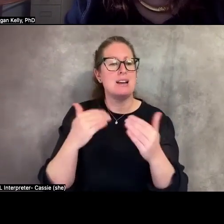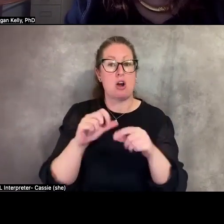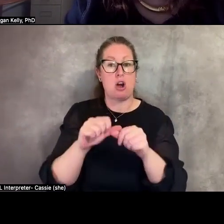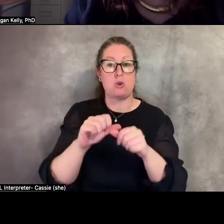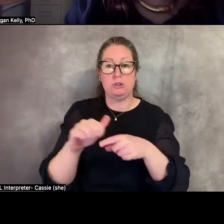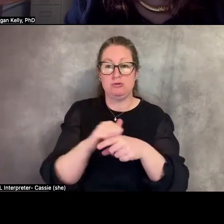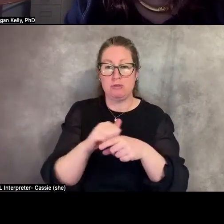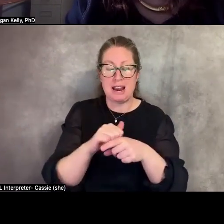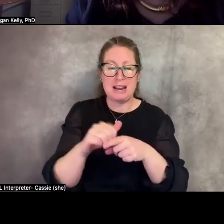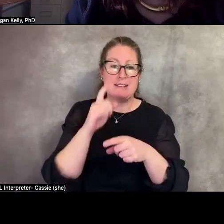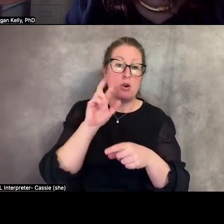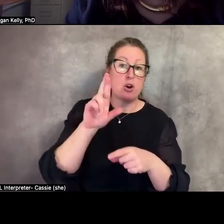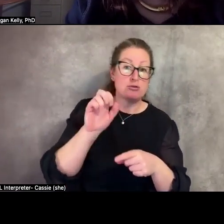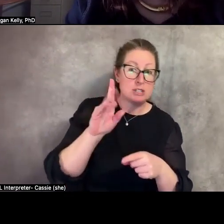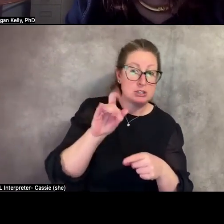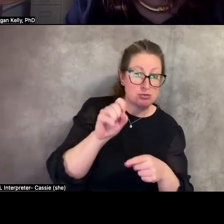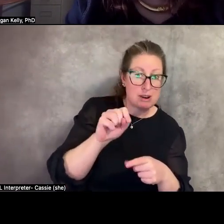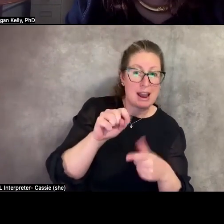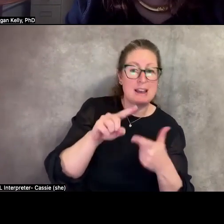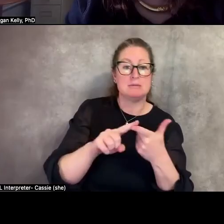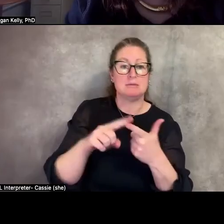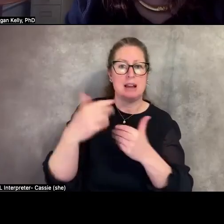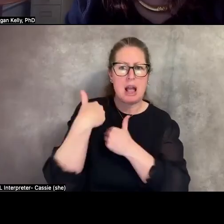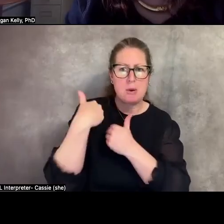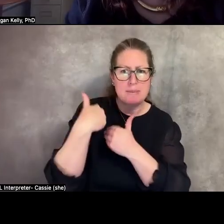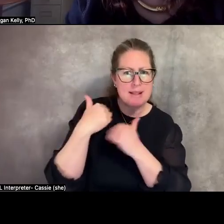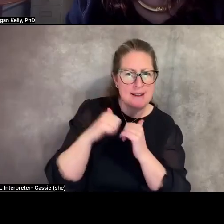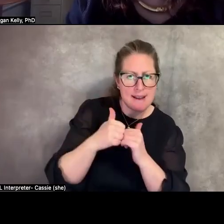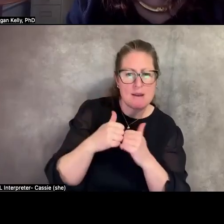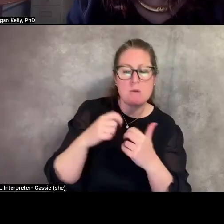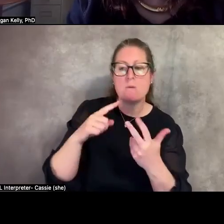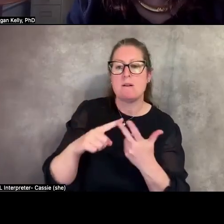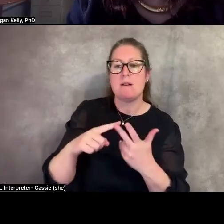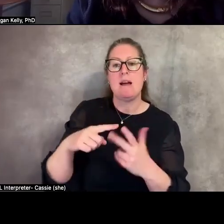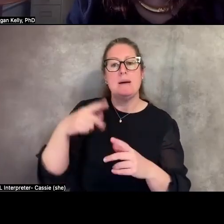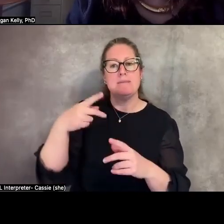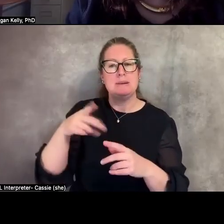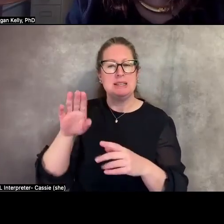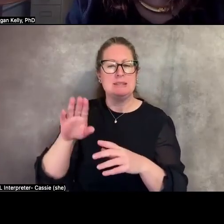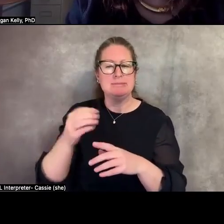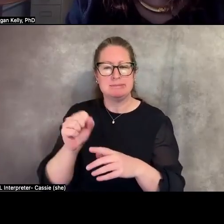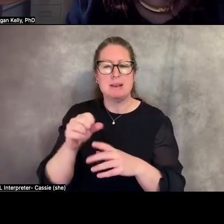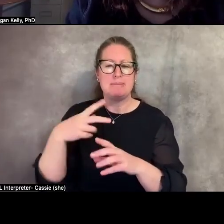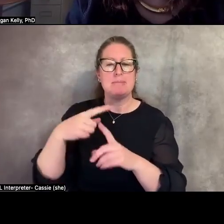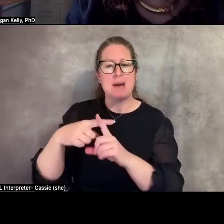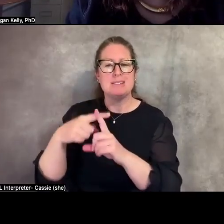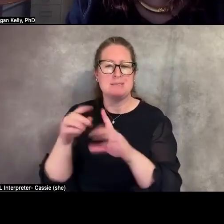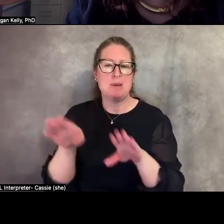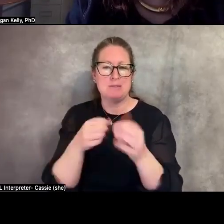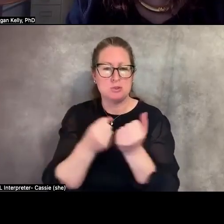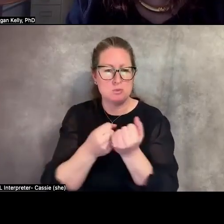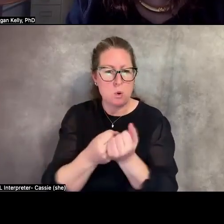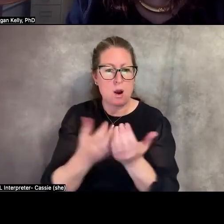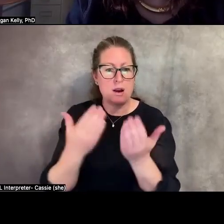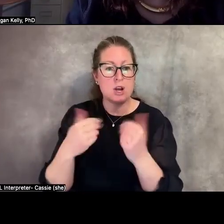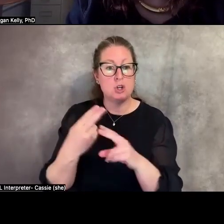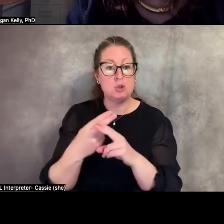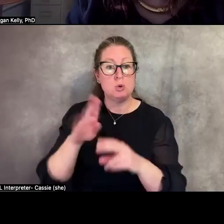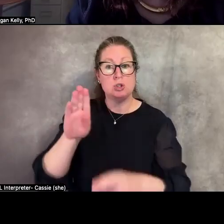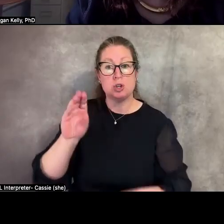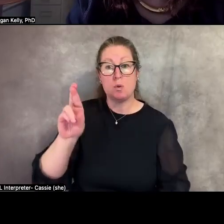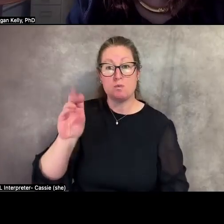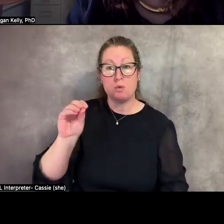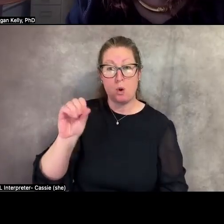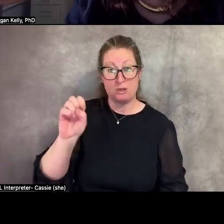around restraint procedures and accountability, positive behavioral supports, the use of BRACET, which is a violence